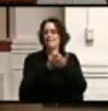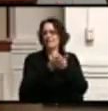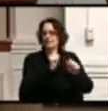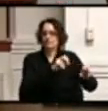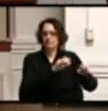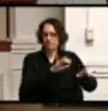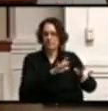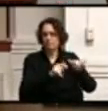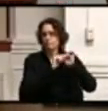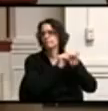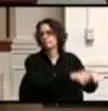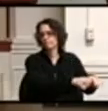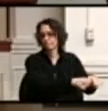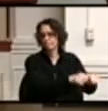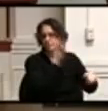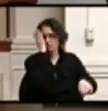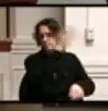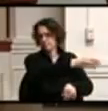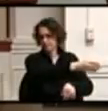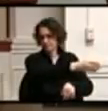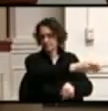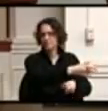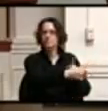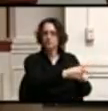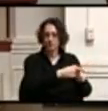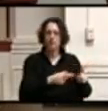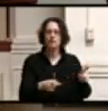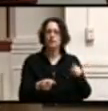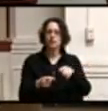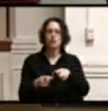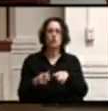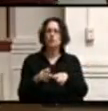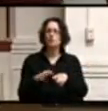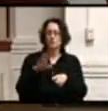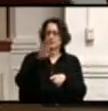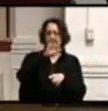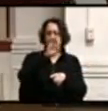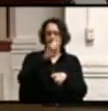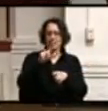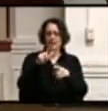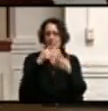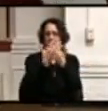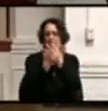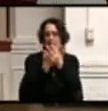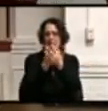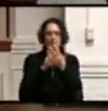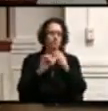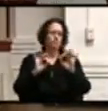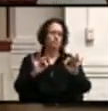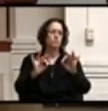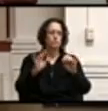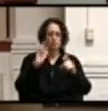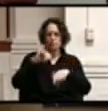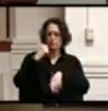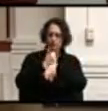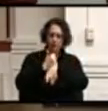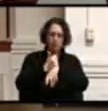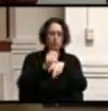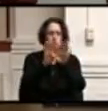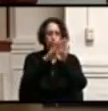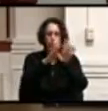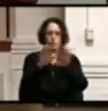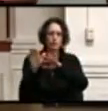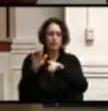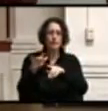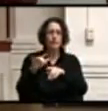The cell block really makes sense because we can keep the cell block doors. Gene's evidence officer can separate evidence as necessary.